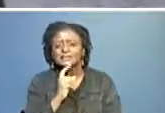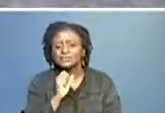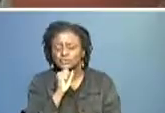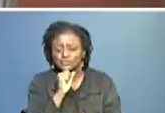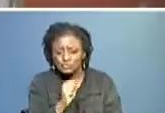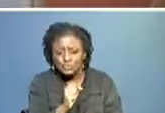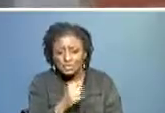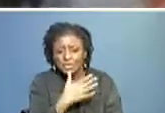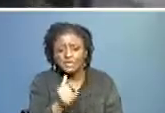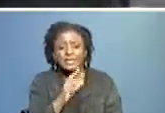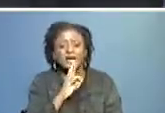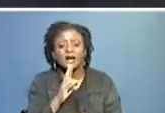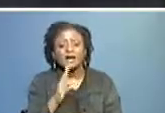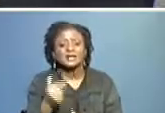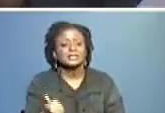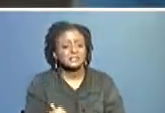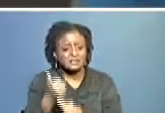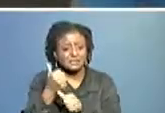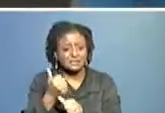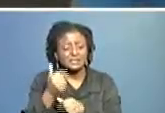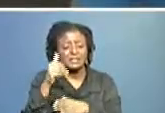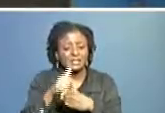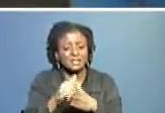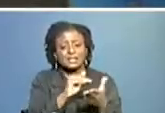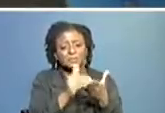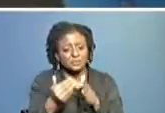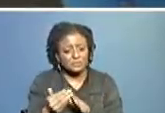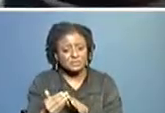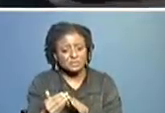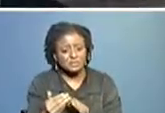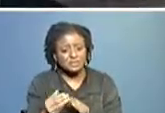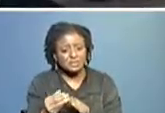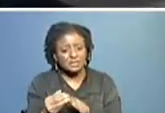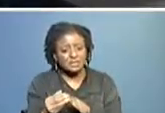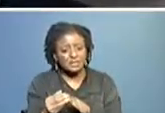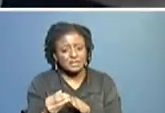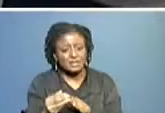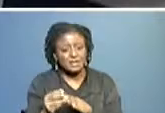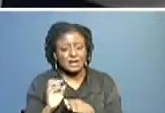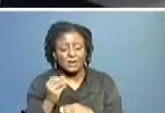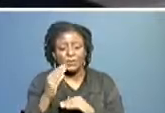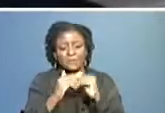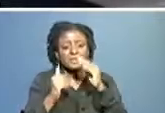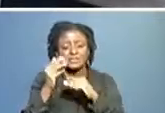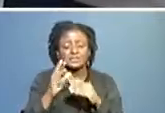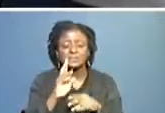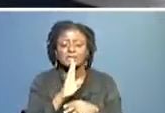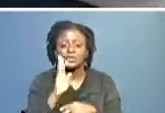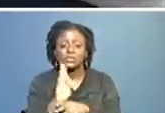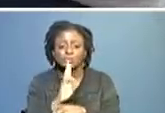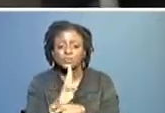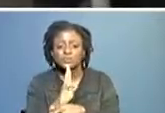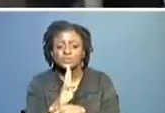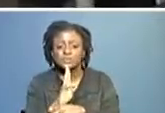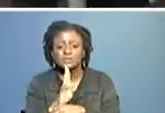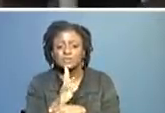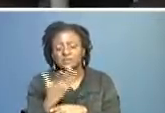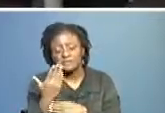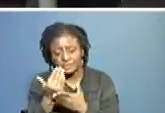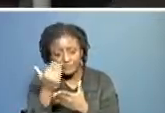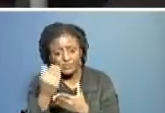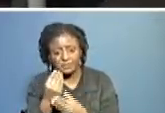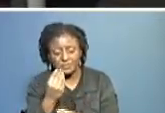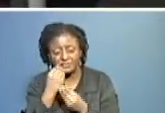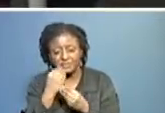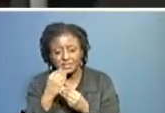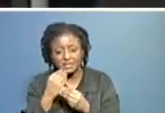they are engaged in the community. Our facilities are being used by the state for the formal feeding programs, still vaccinations and the